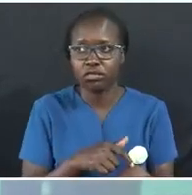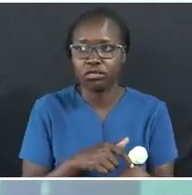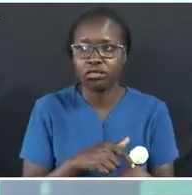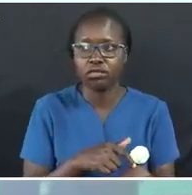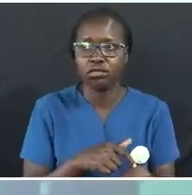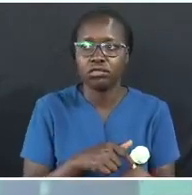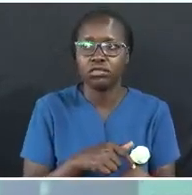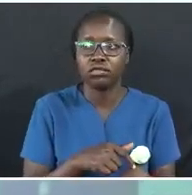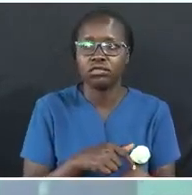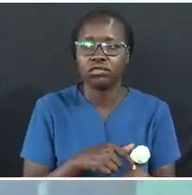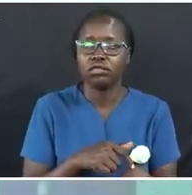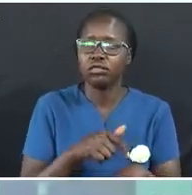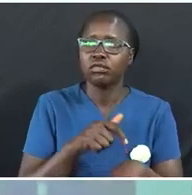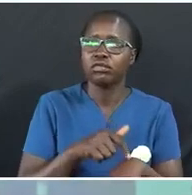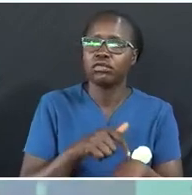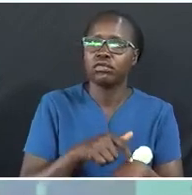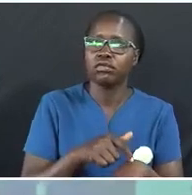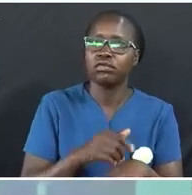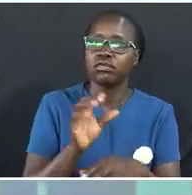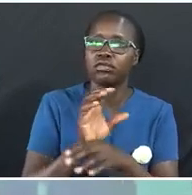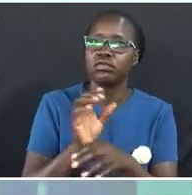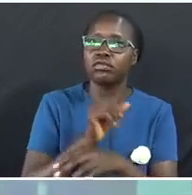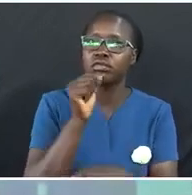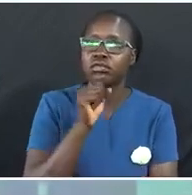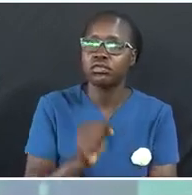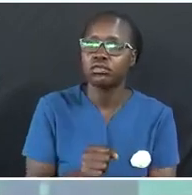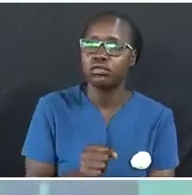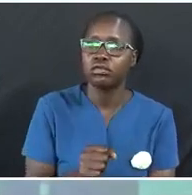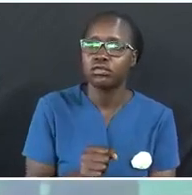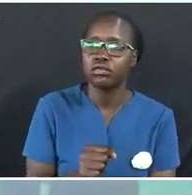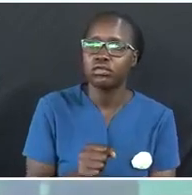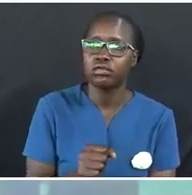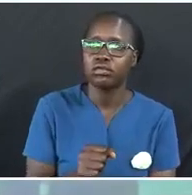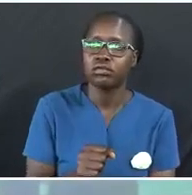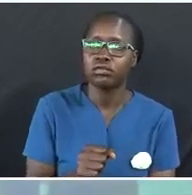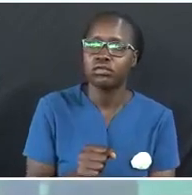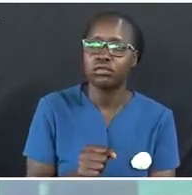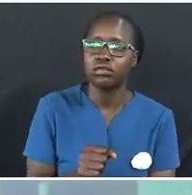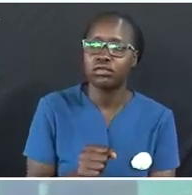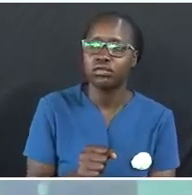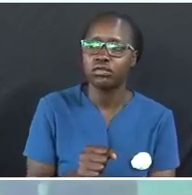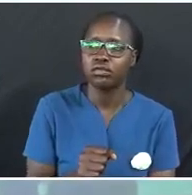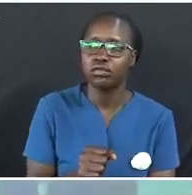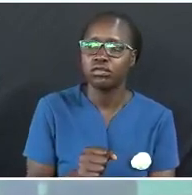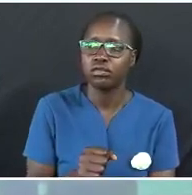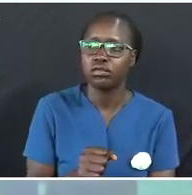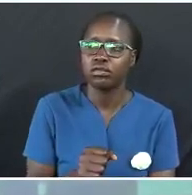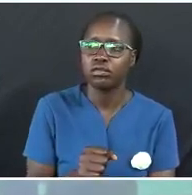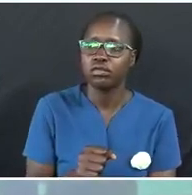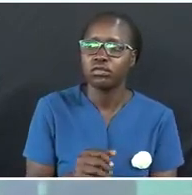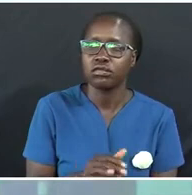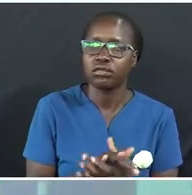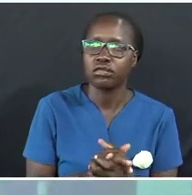pastors, where your church elders, in your church board meetings,